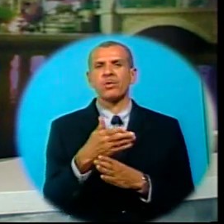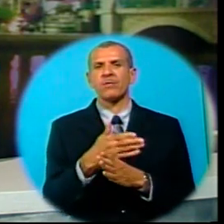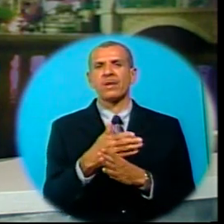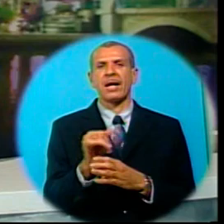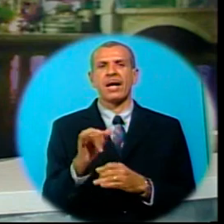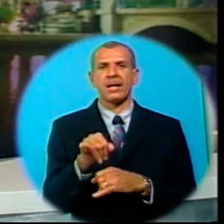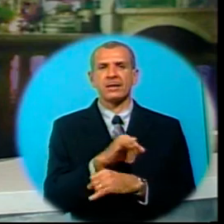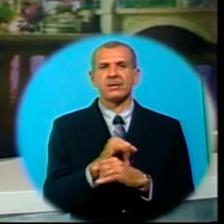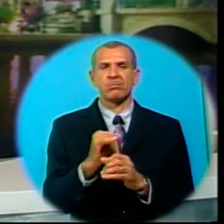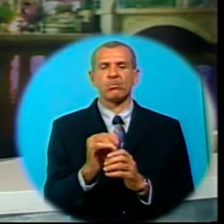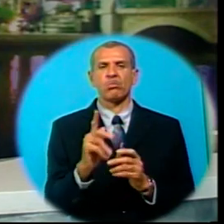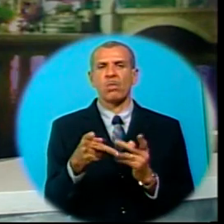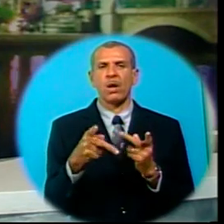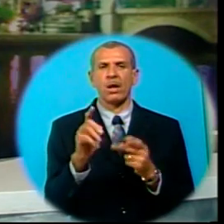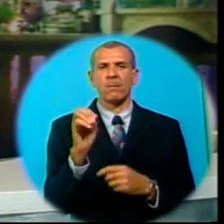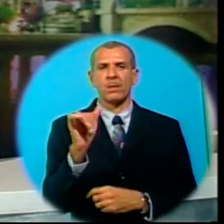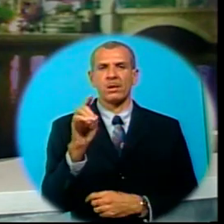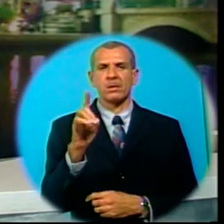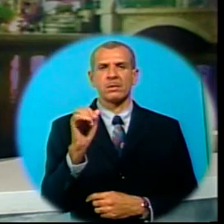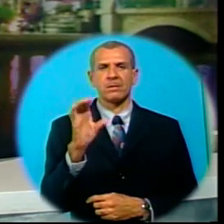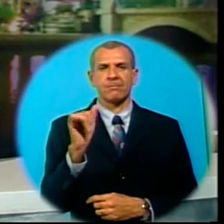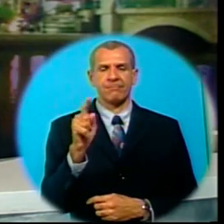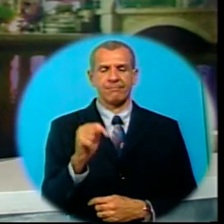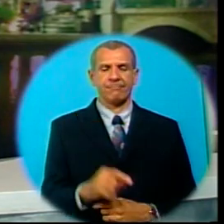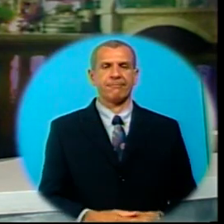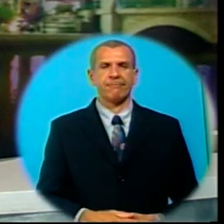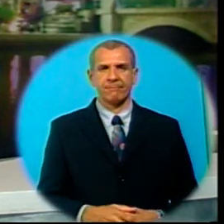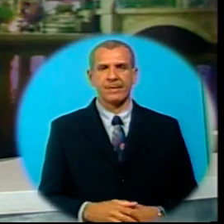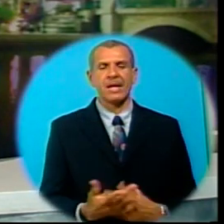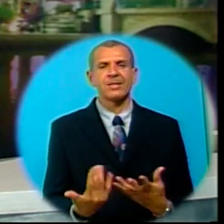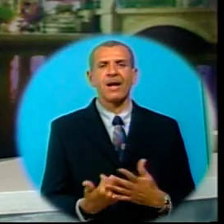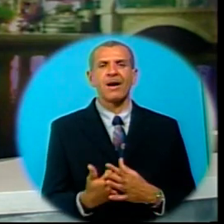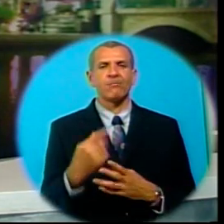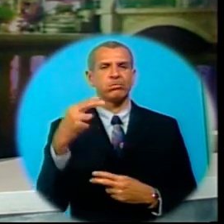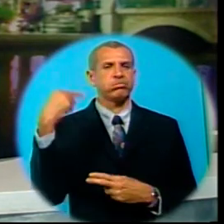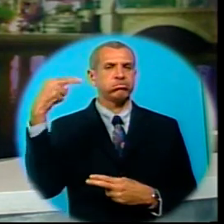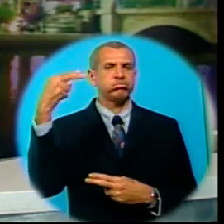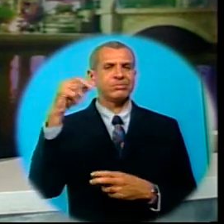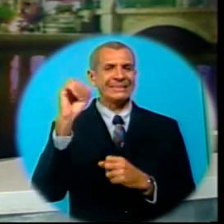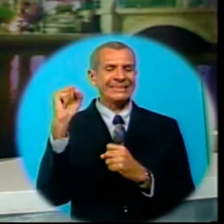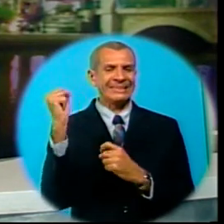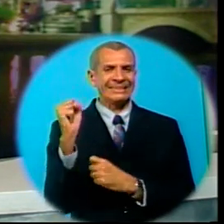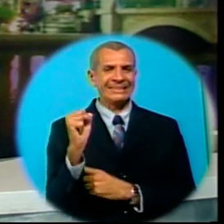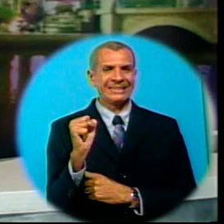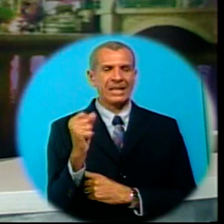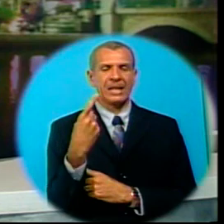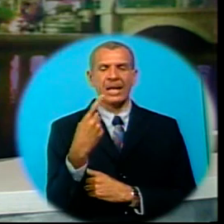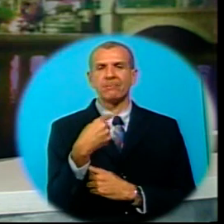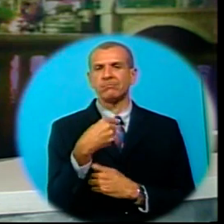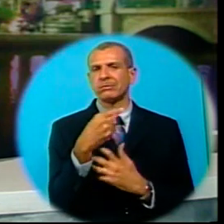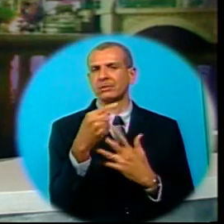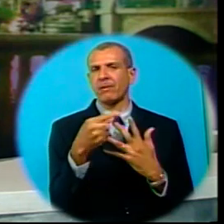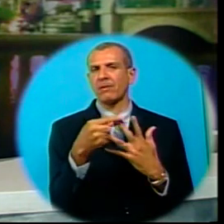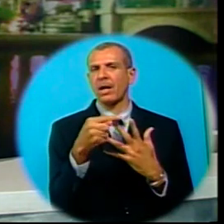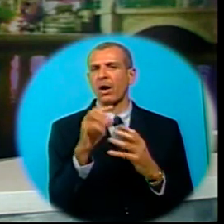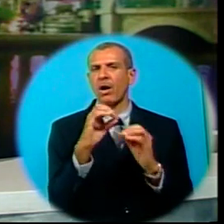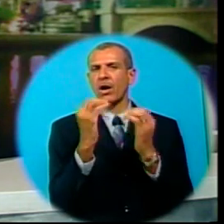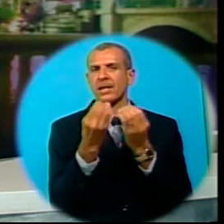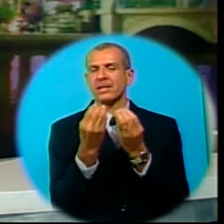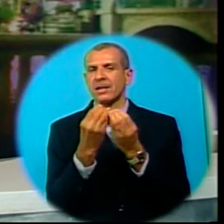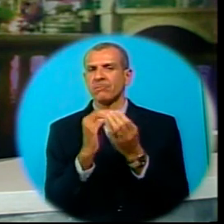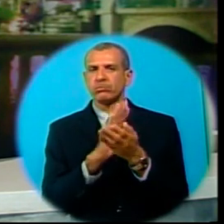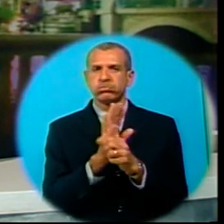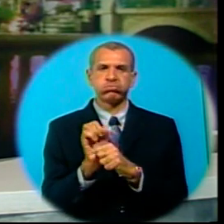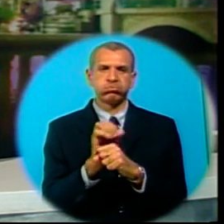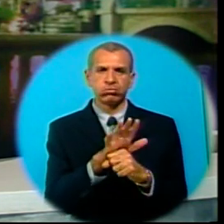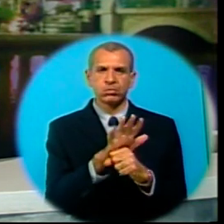product. Well, we're now in the midst of the hurricane season. It's the time of year when several organizations are pressed into action should